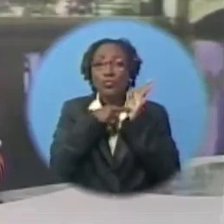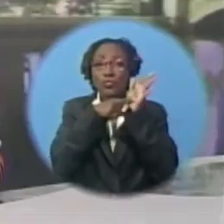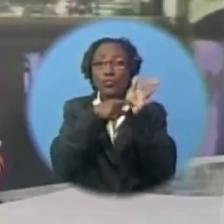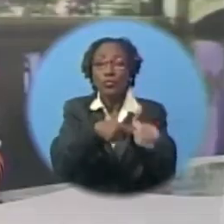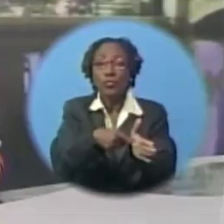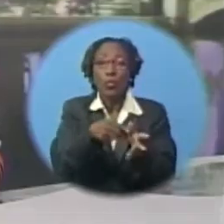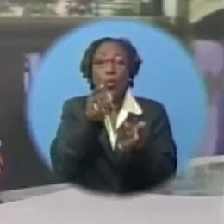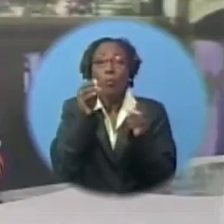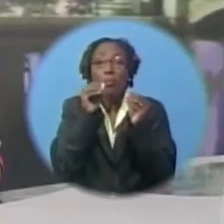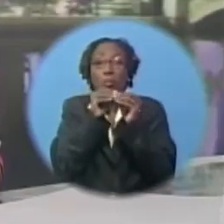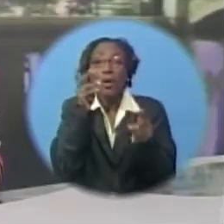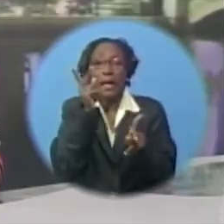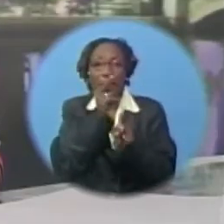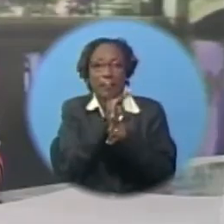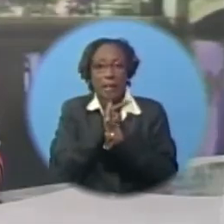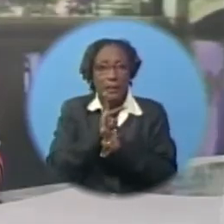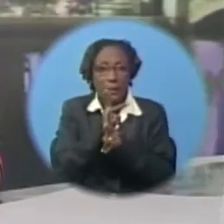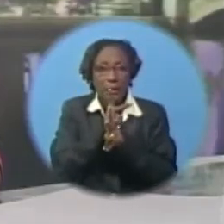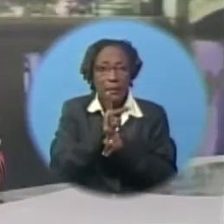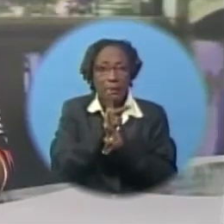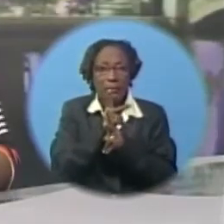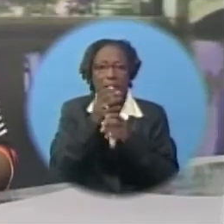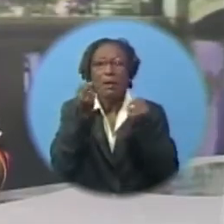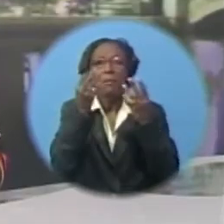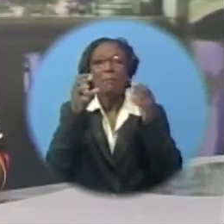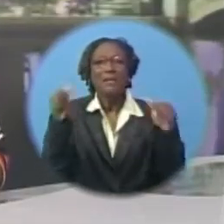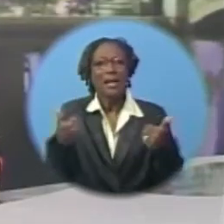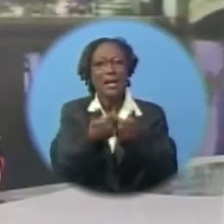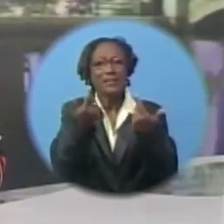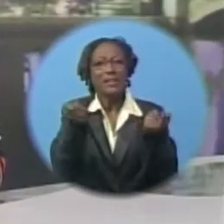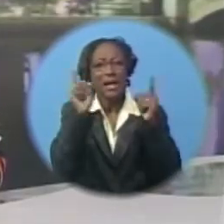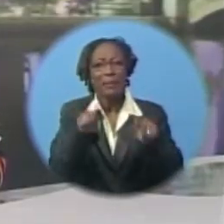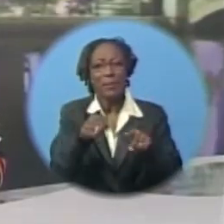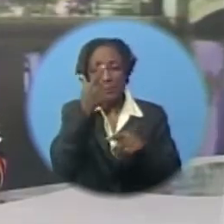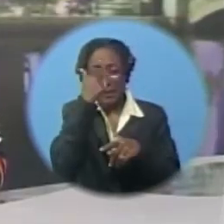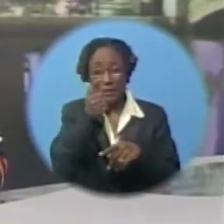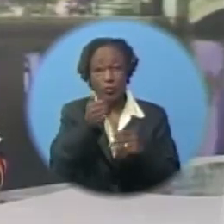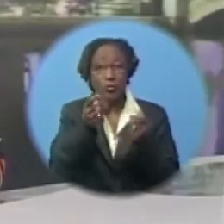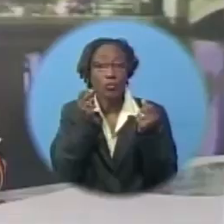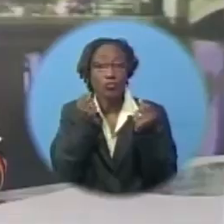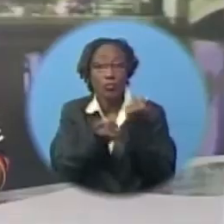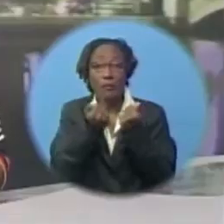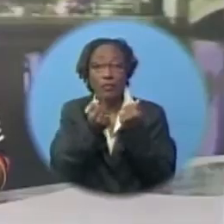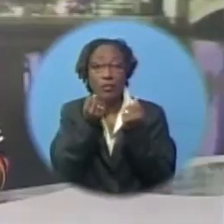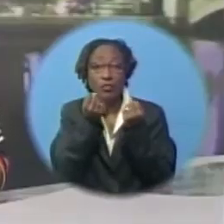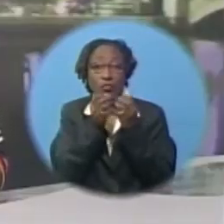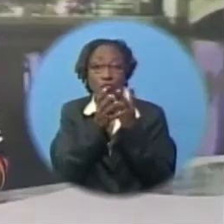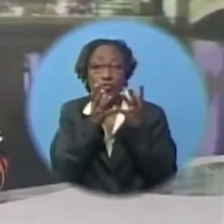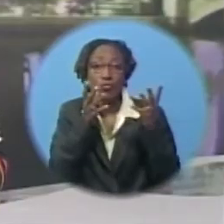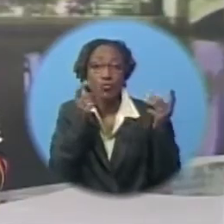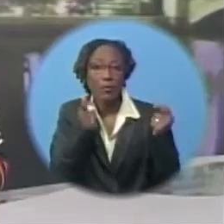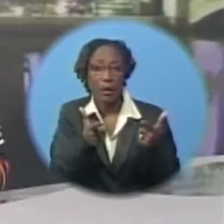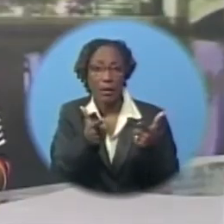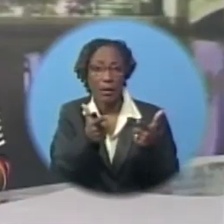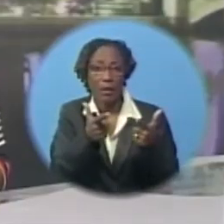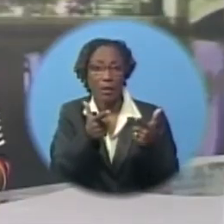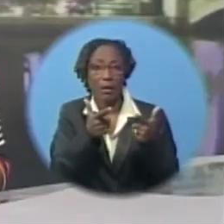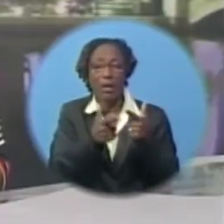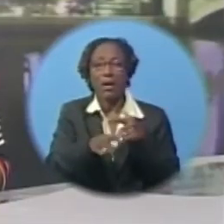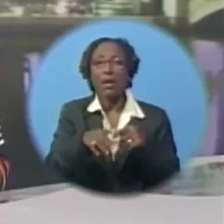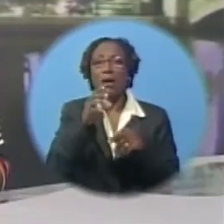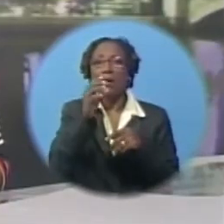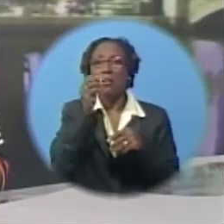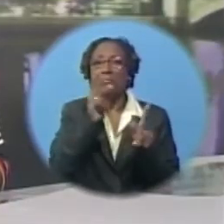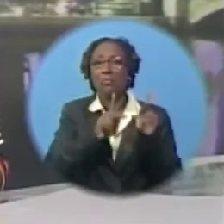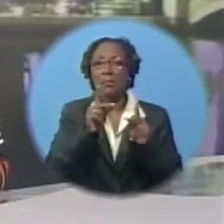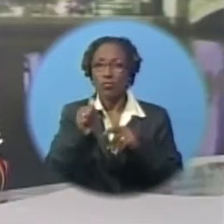It insists that many accidents are caused by inappropriate speed for the road conditions, refusal to wear a seat belt or